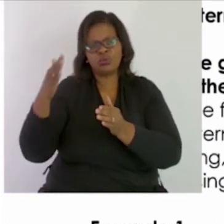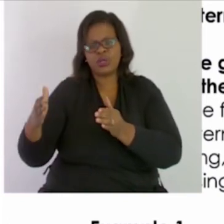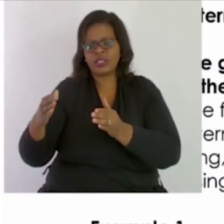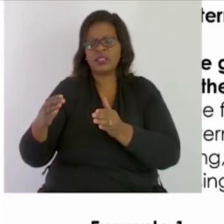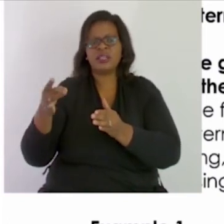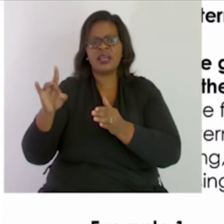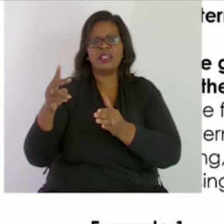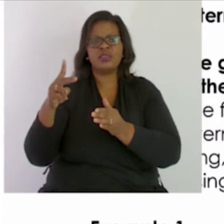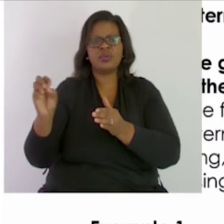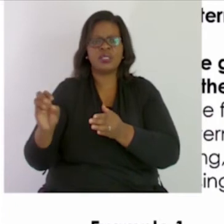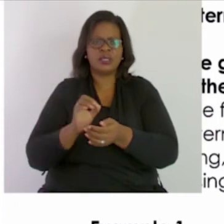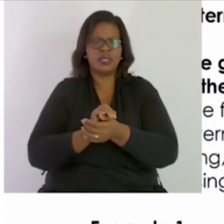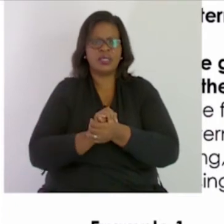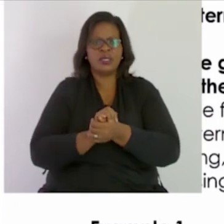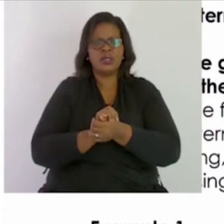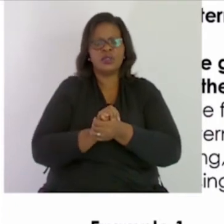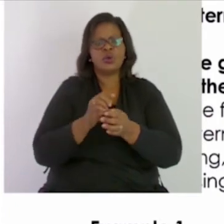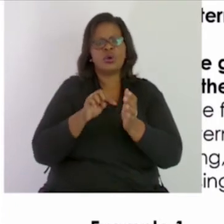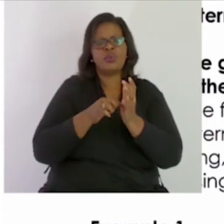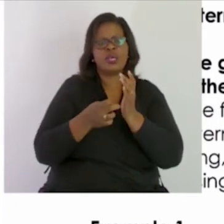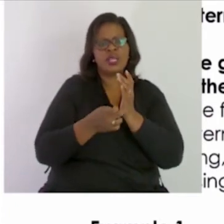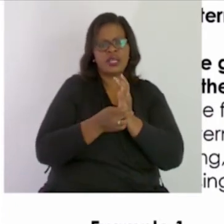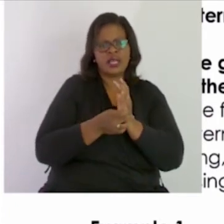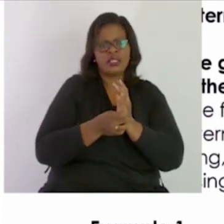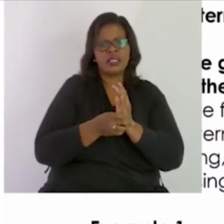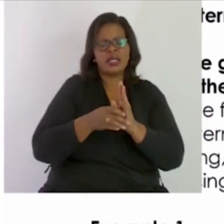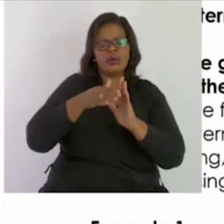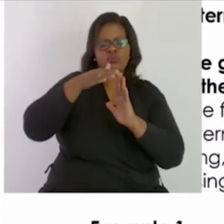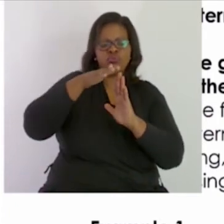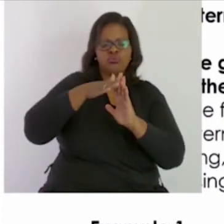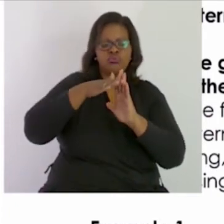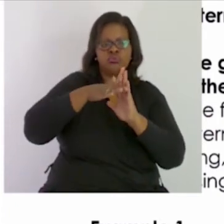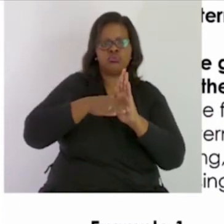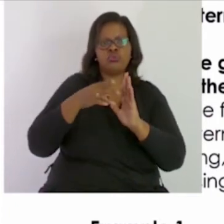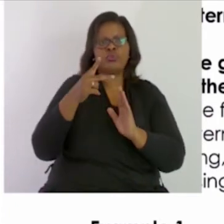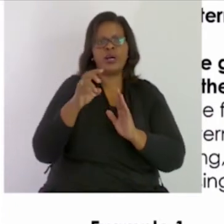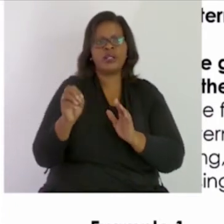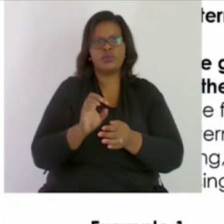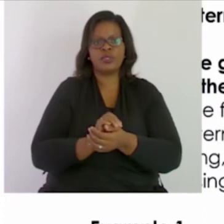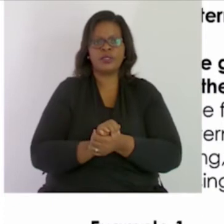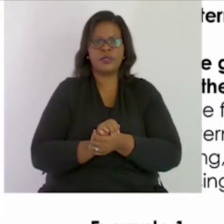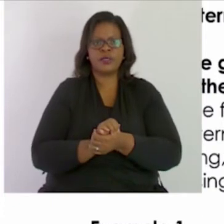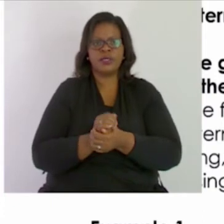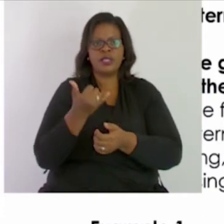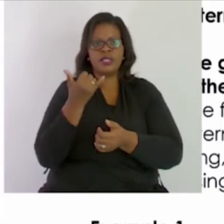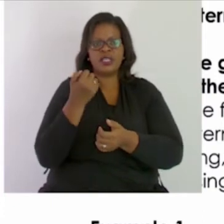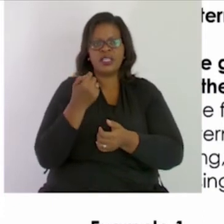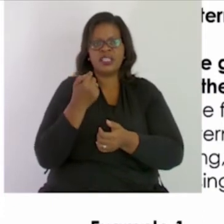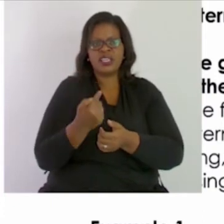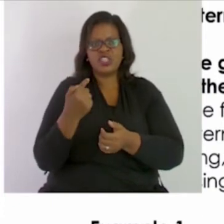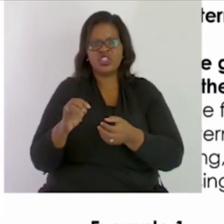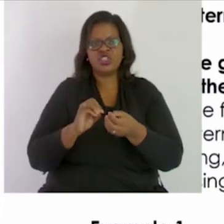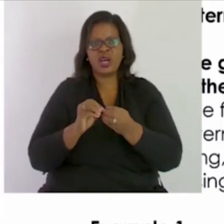means our sequence is going down by 2, meaning to say each number is 20 less than